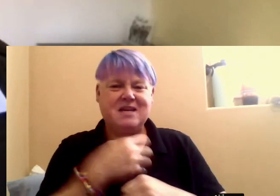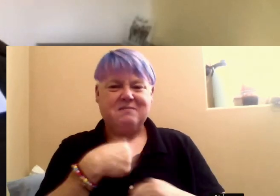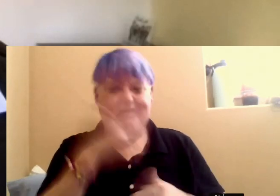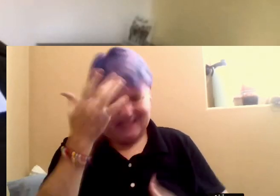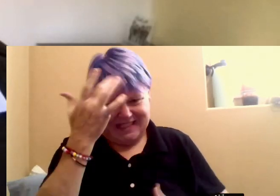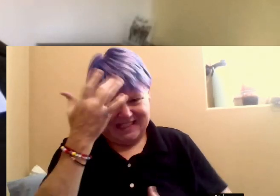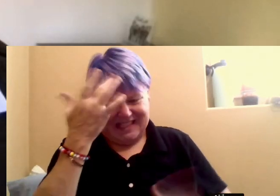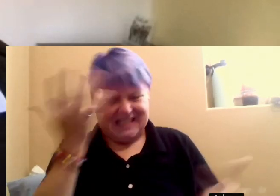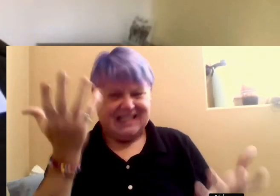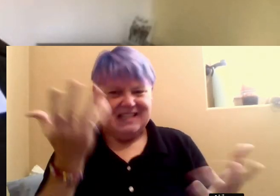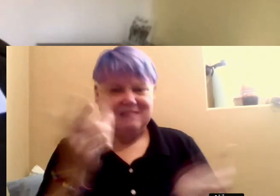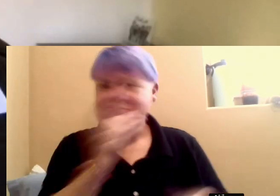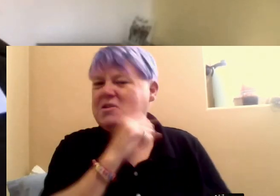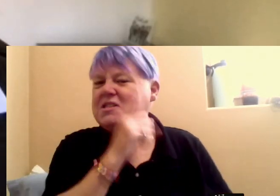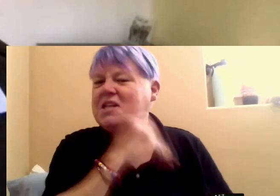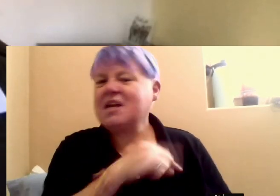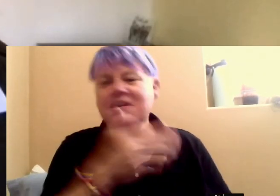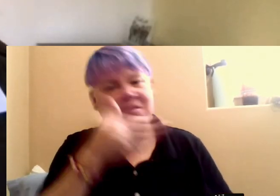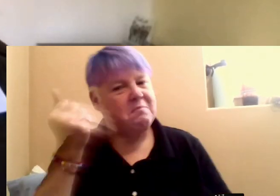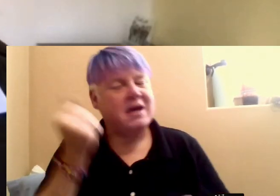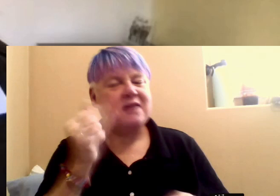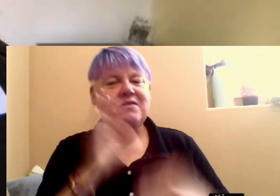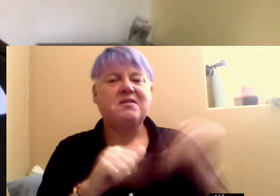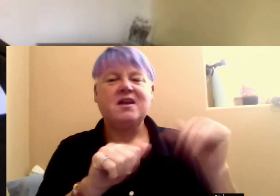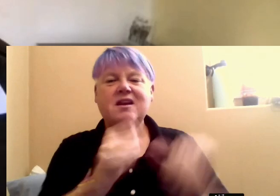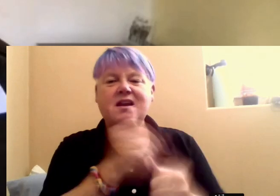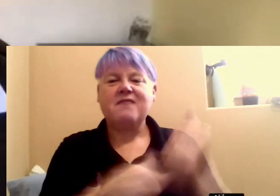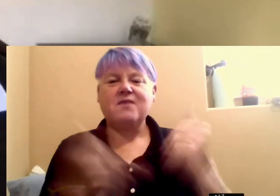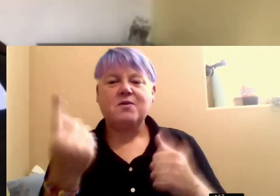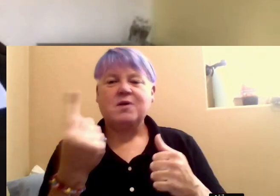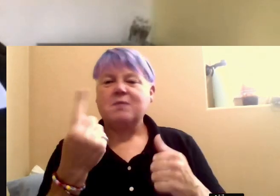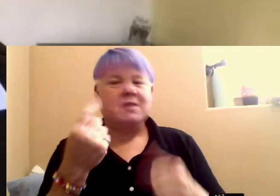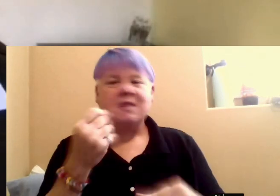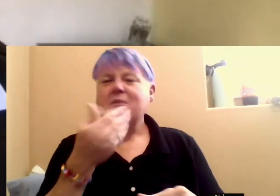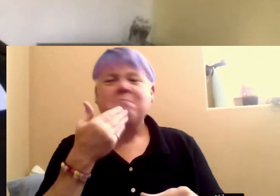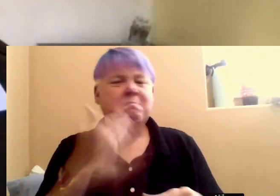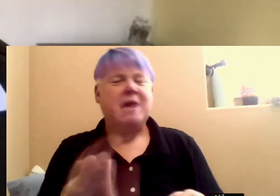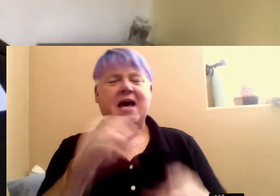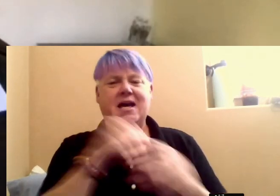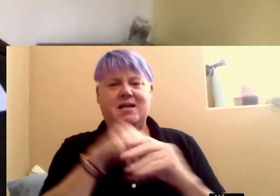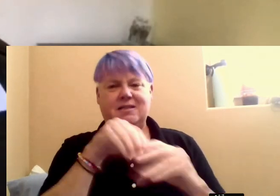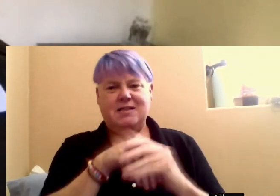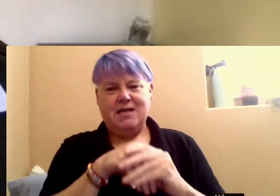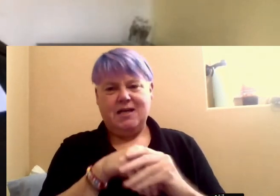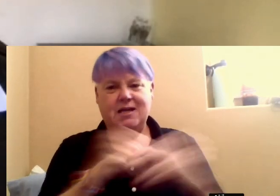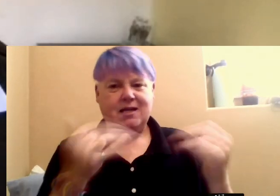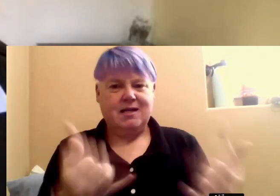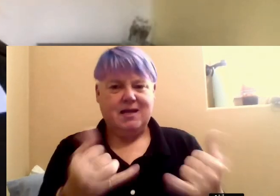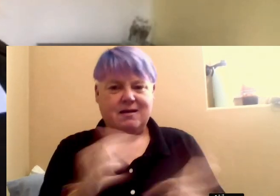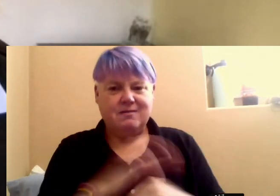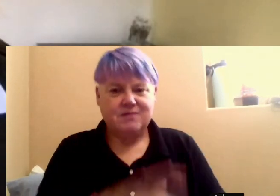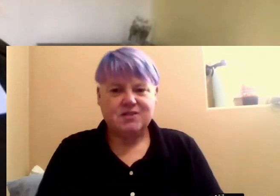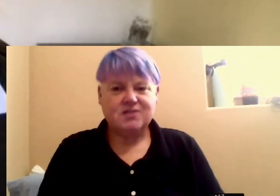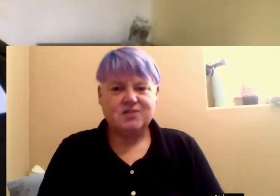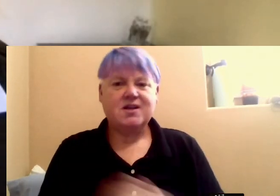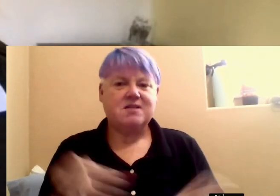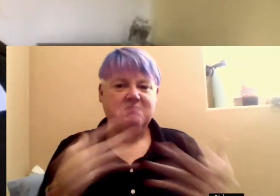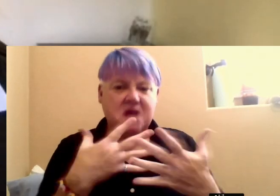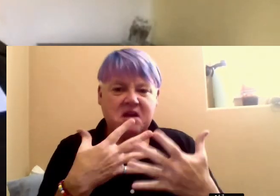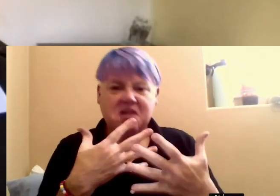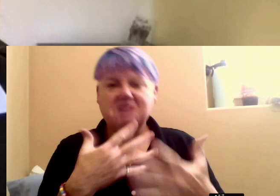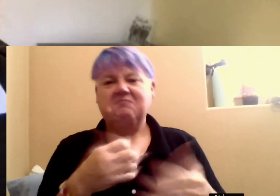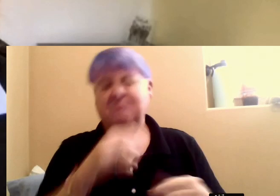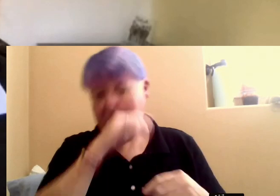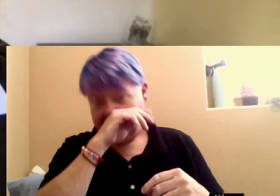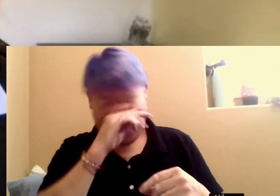phonies, pretending they were better than everyone else when they were rotten inside. Now they were stressed, panicked, falling apart.